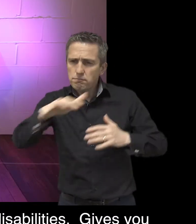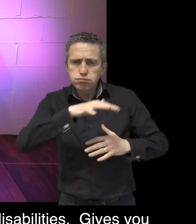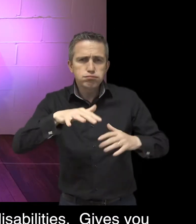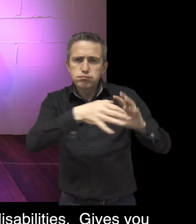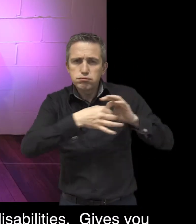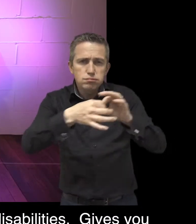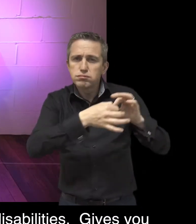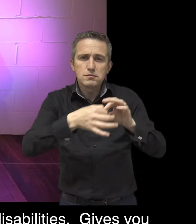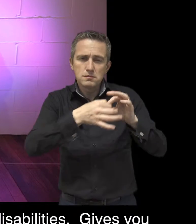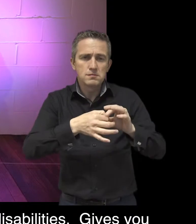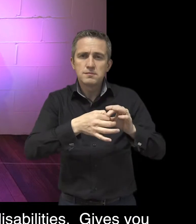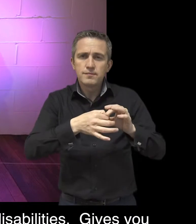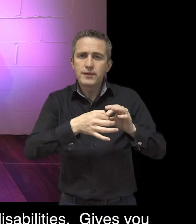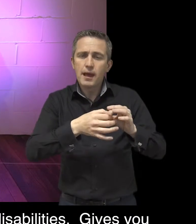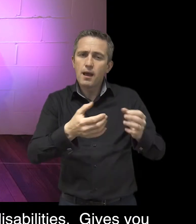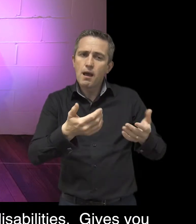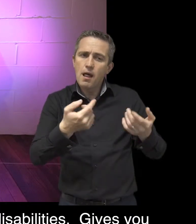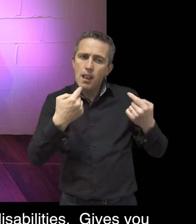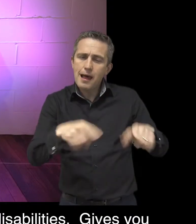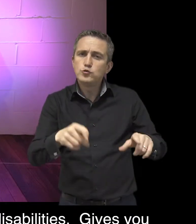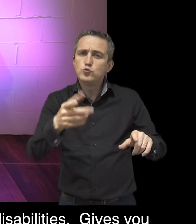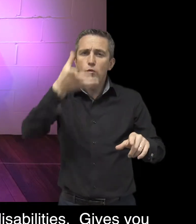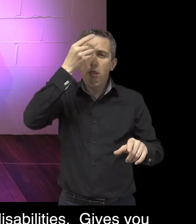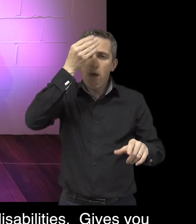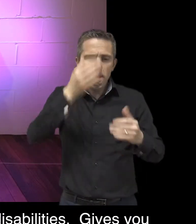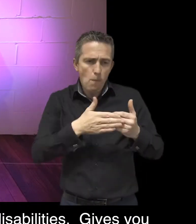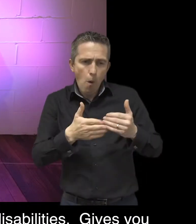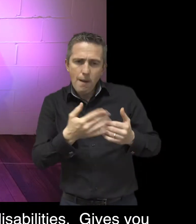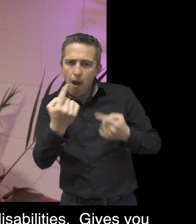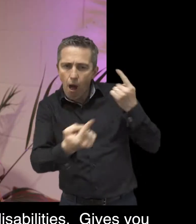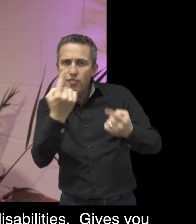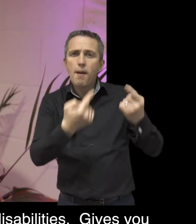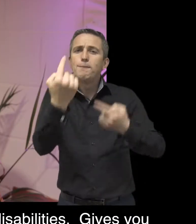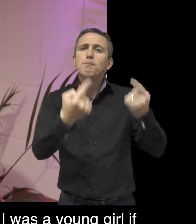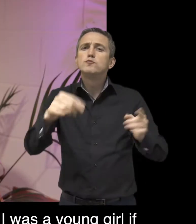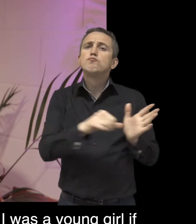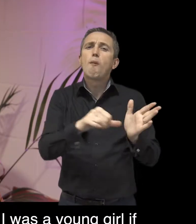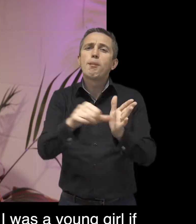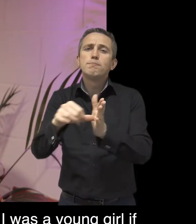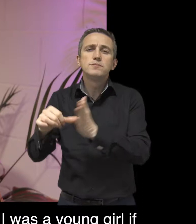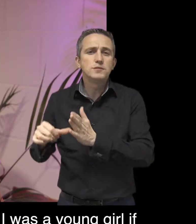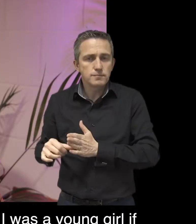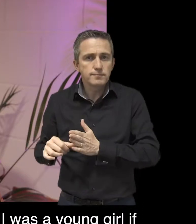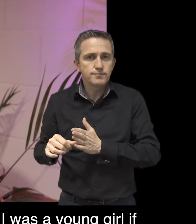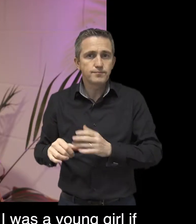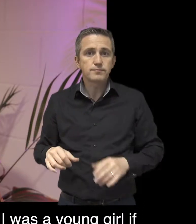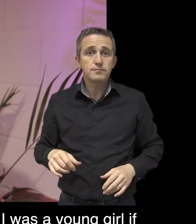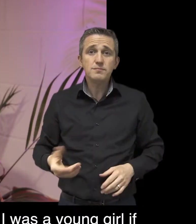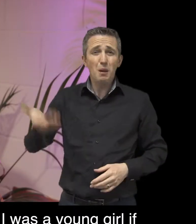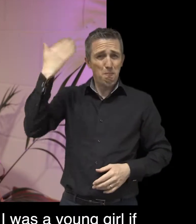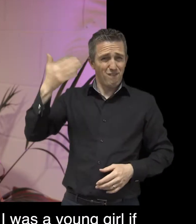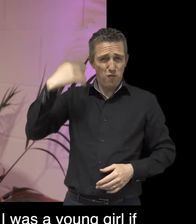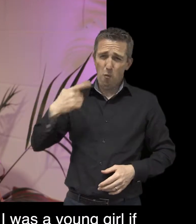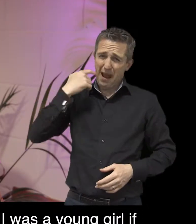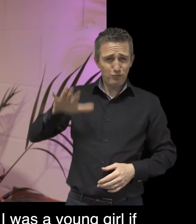wonderful spectrum of disabilities. It gives you an understanding of other people's problems, and especially I think for the young. I mean, when I was a